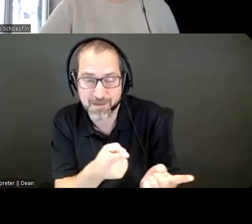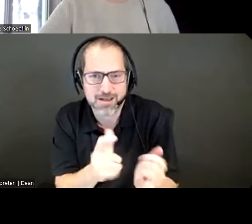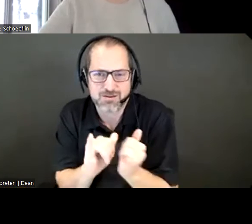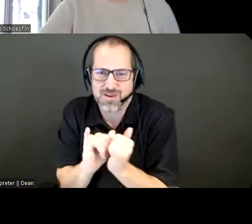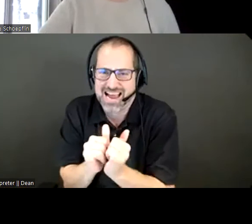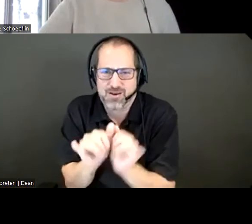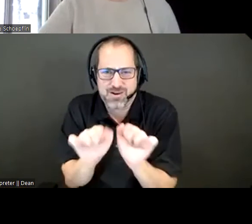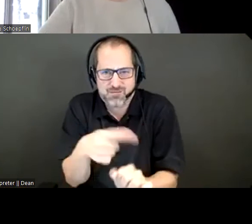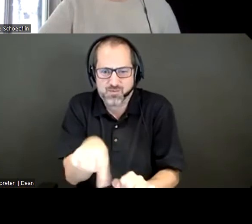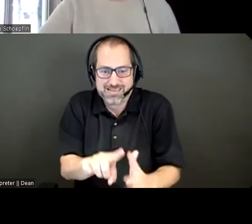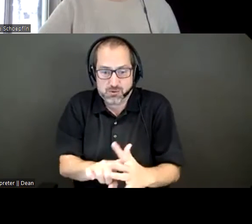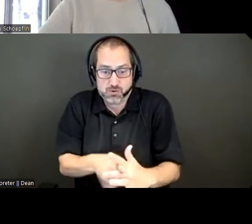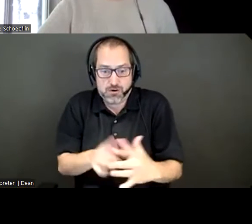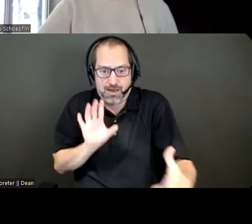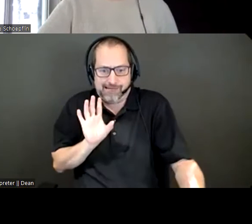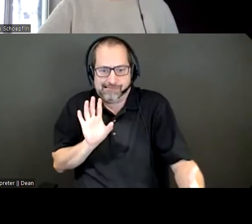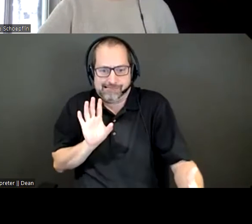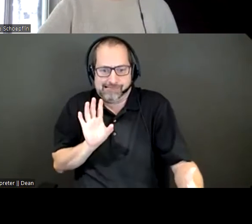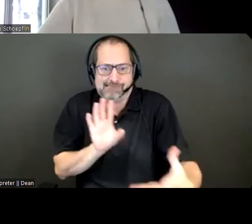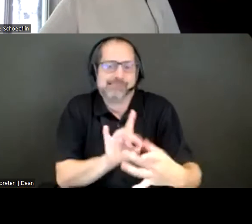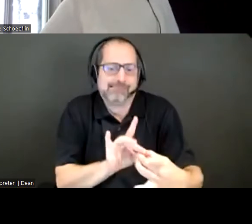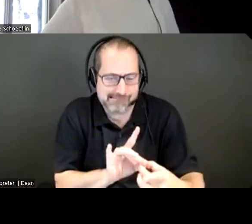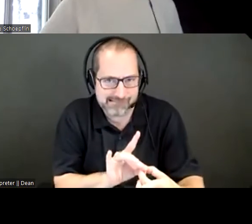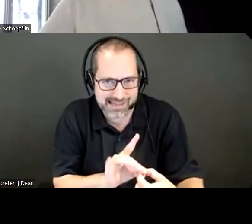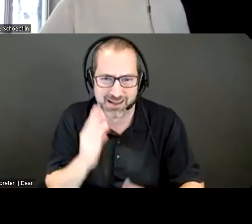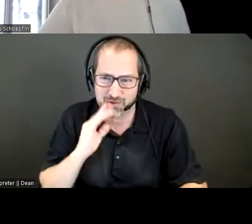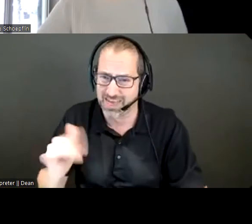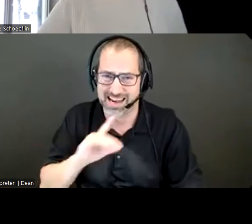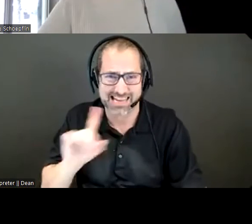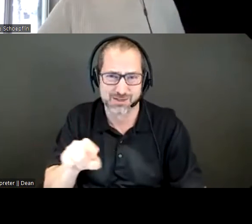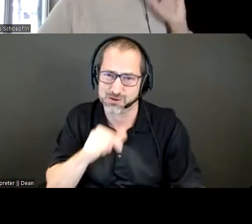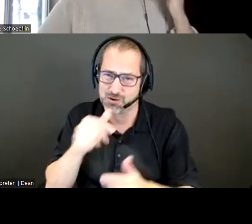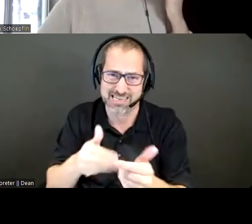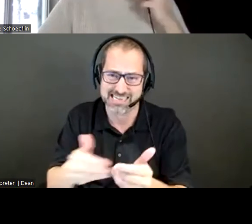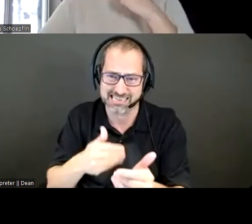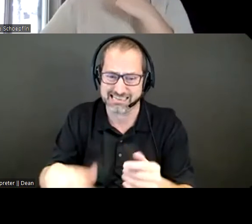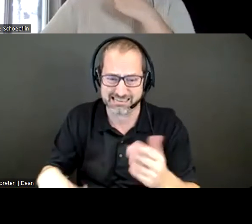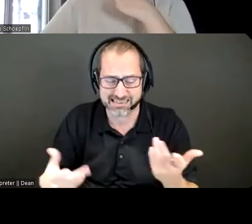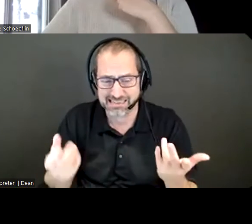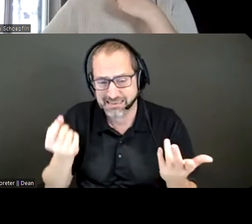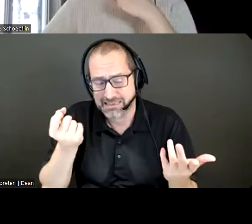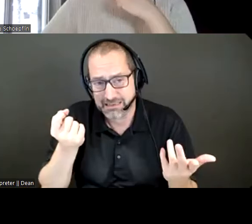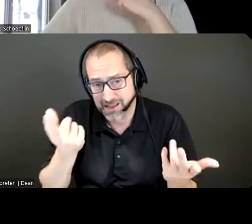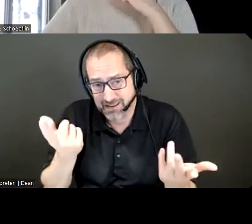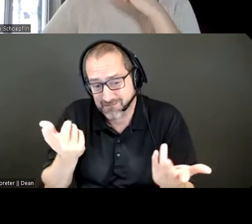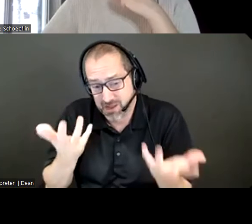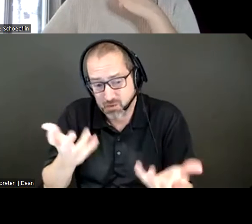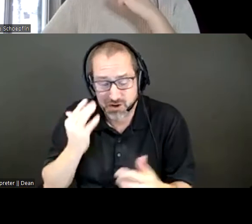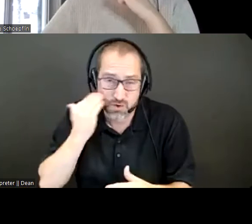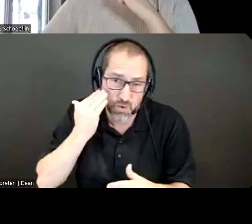with this? And it's probably a big answer, but I would love to hear some of your thoughts about this,